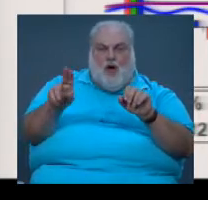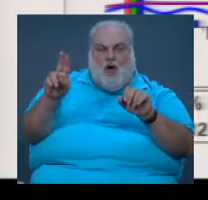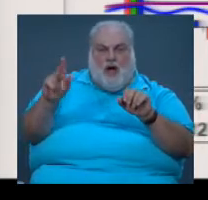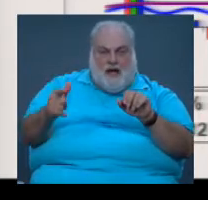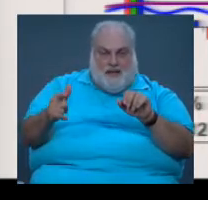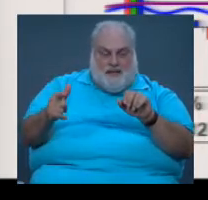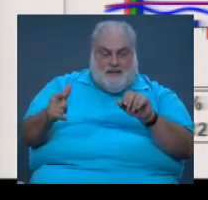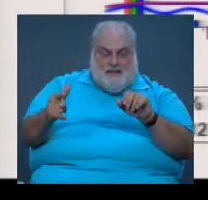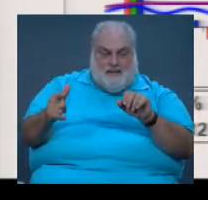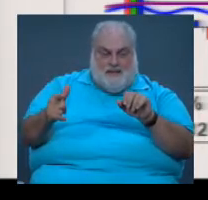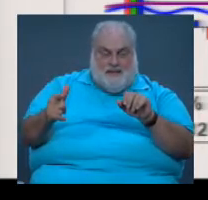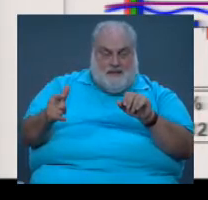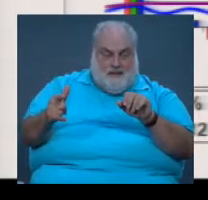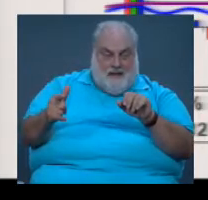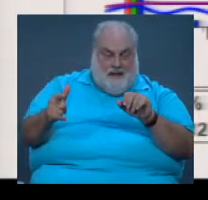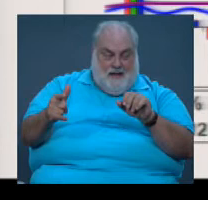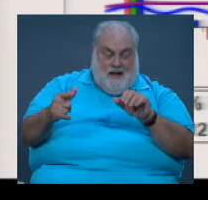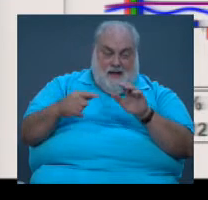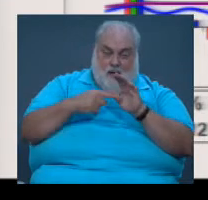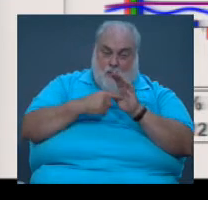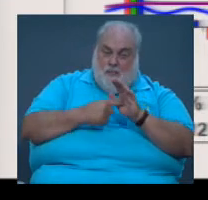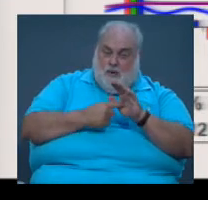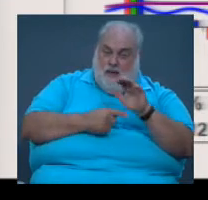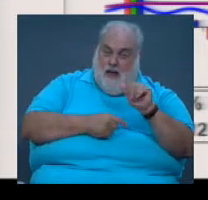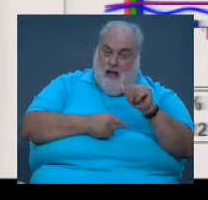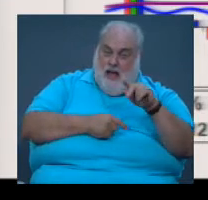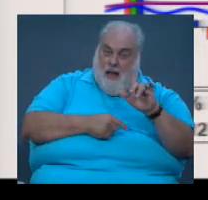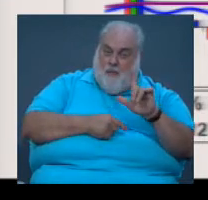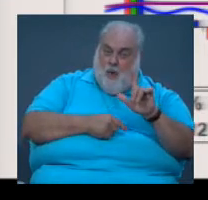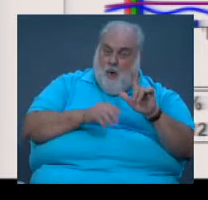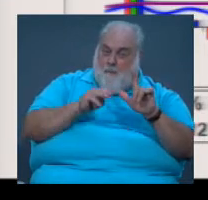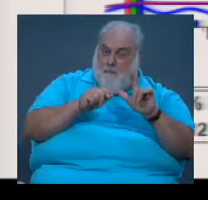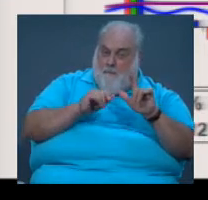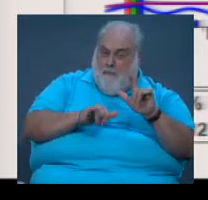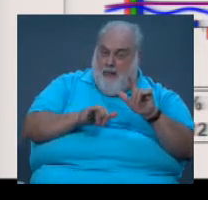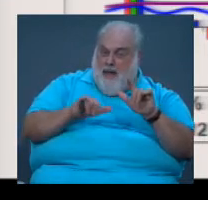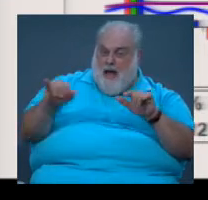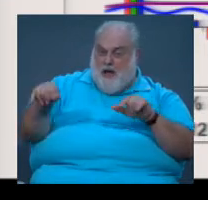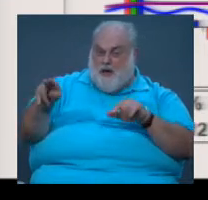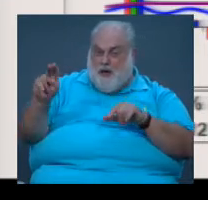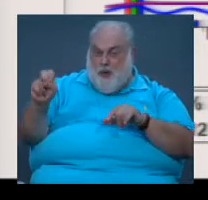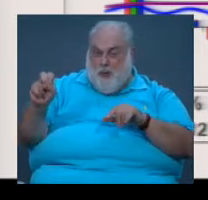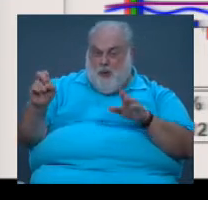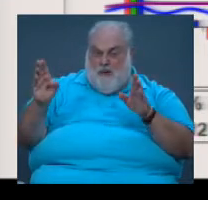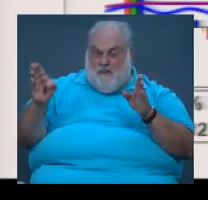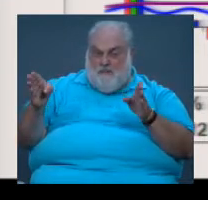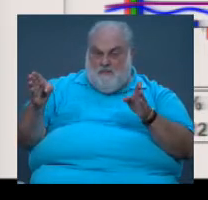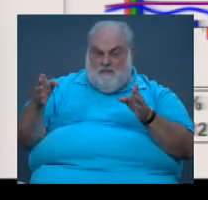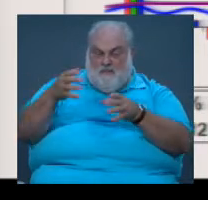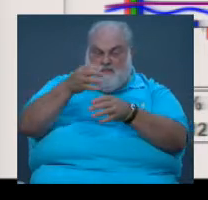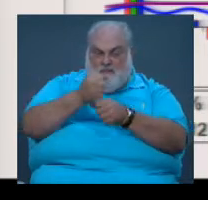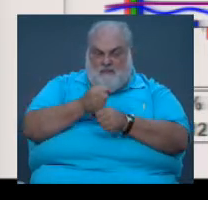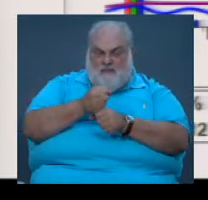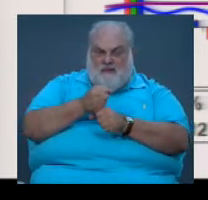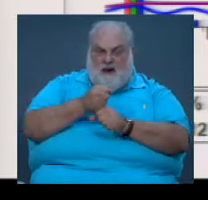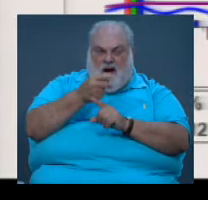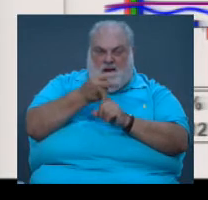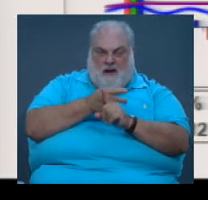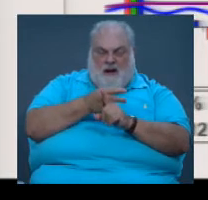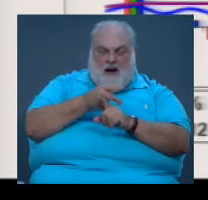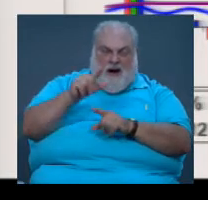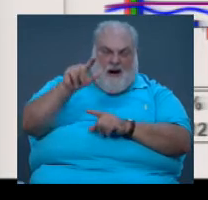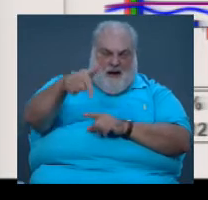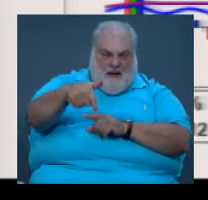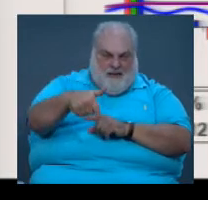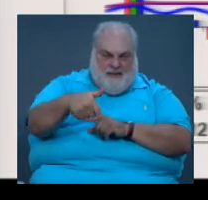our April, May, and June sales tax revenues. They're received 2 months behind.